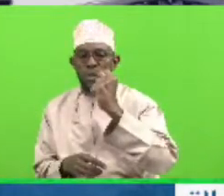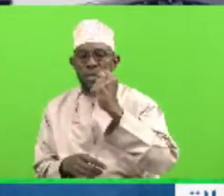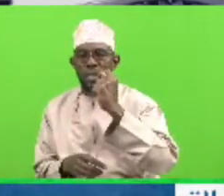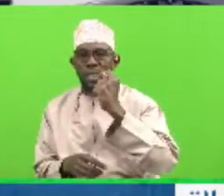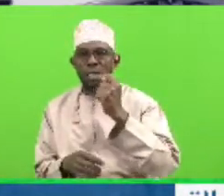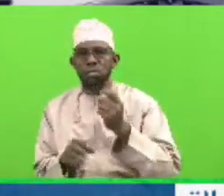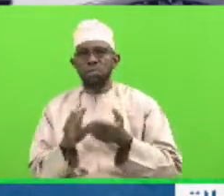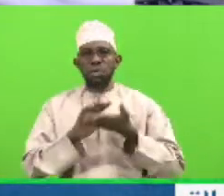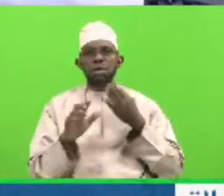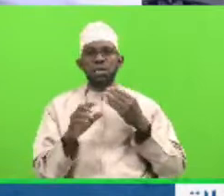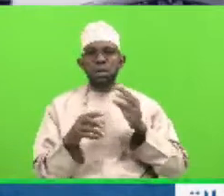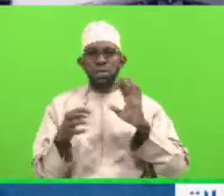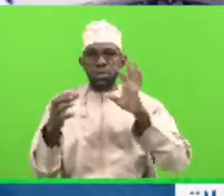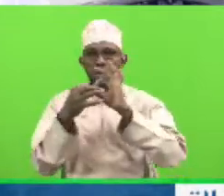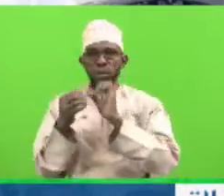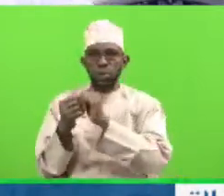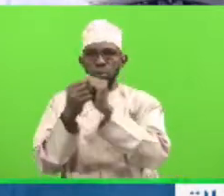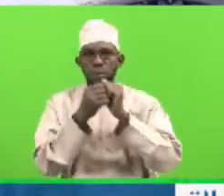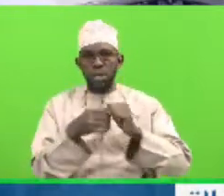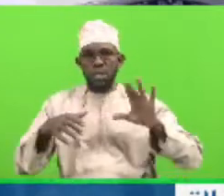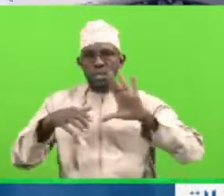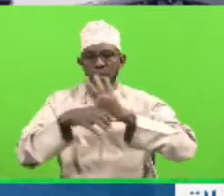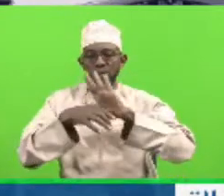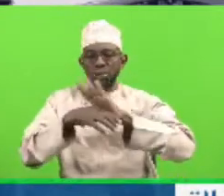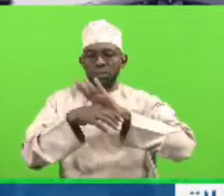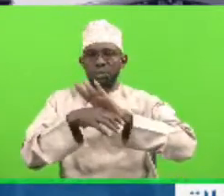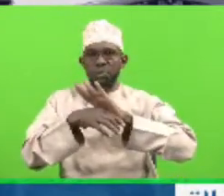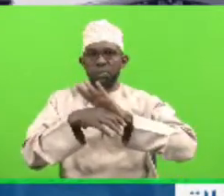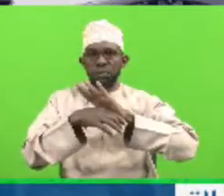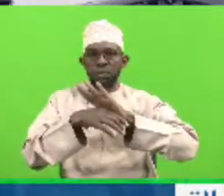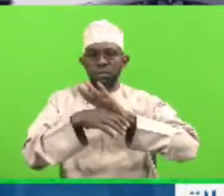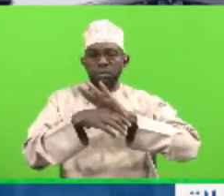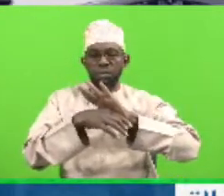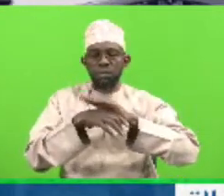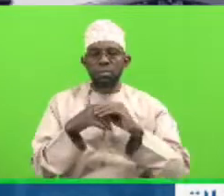is quickly associated with the amal of Qawm Lut.